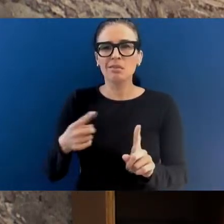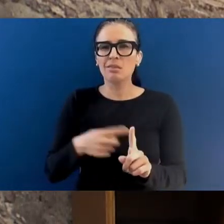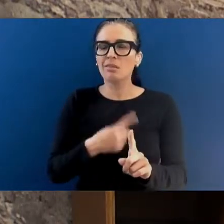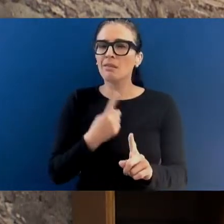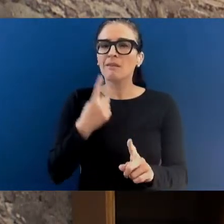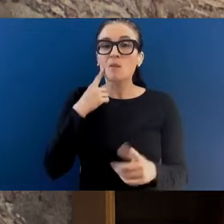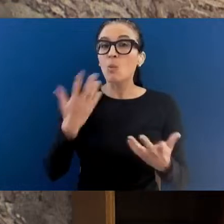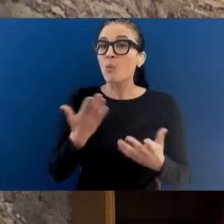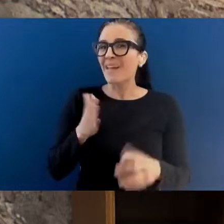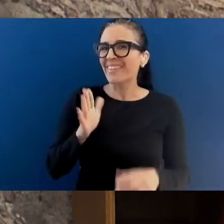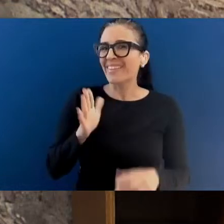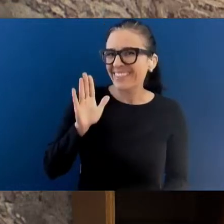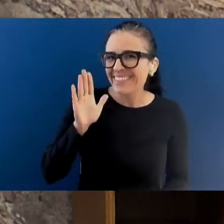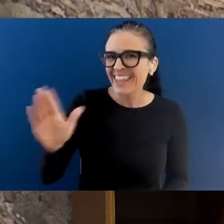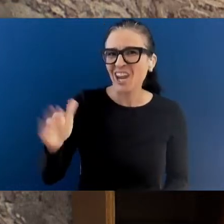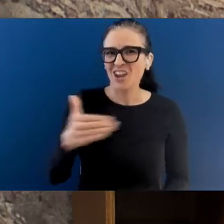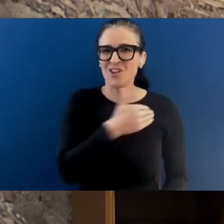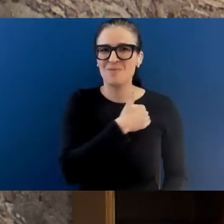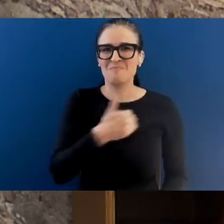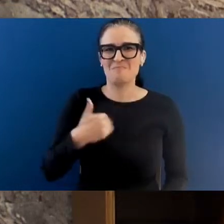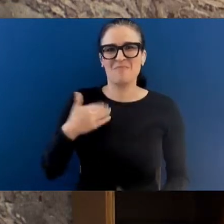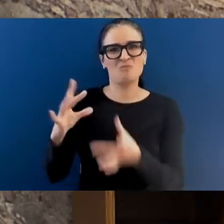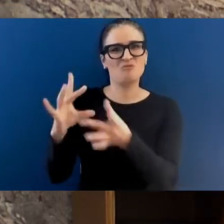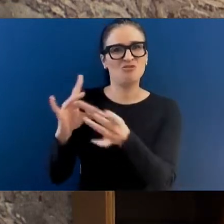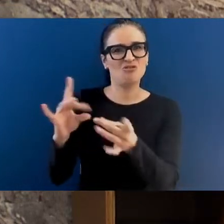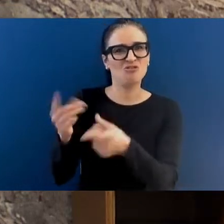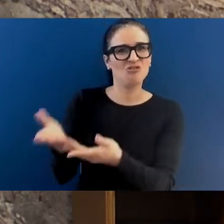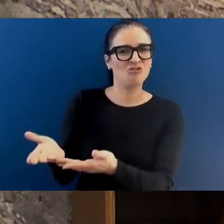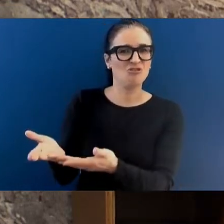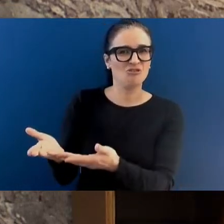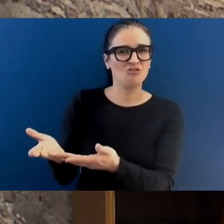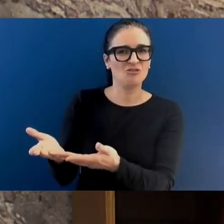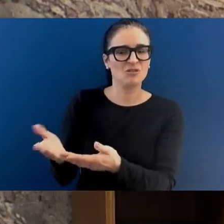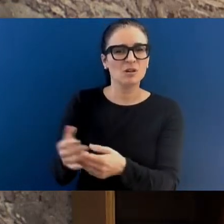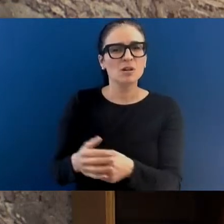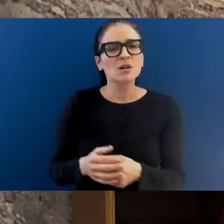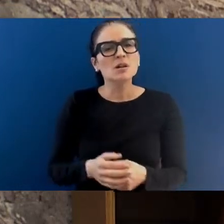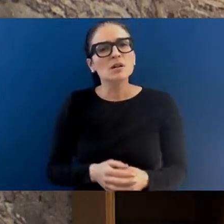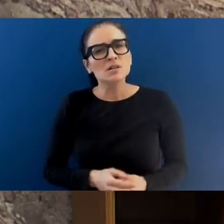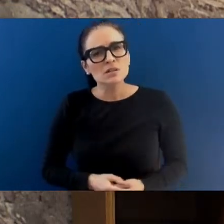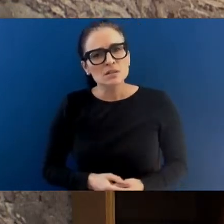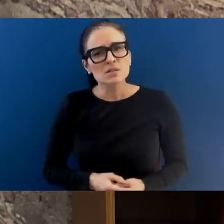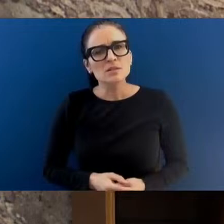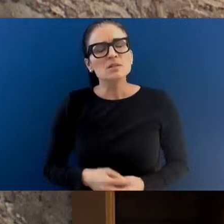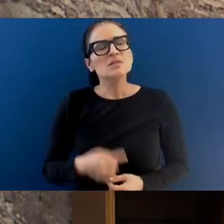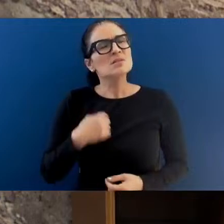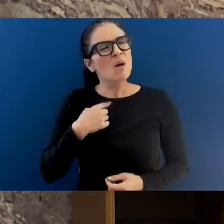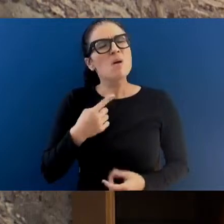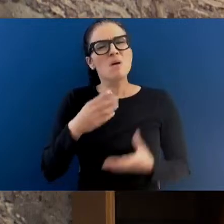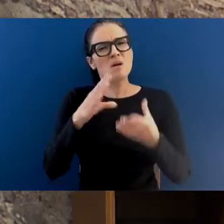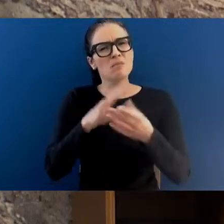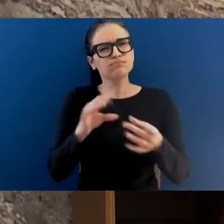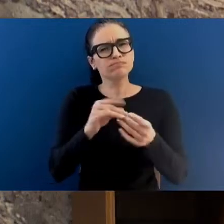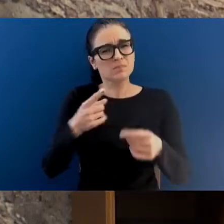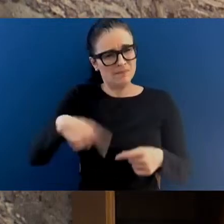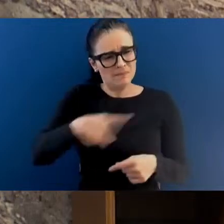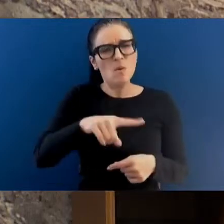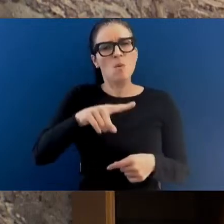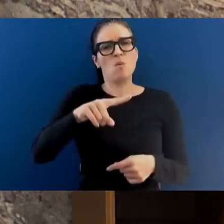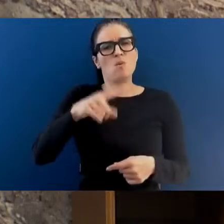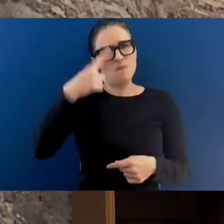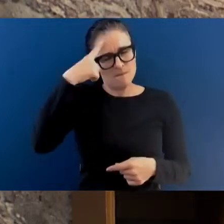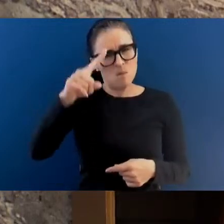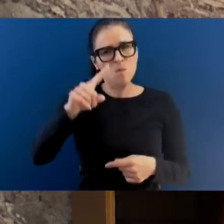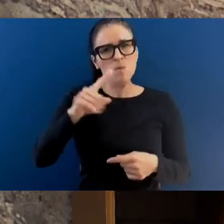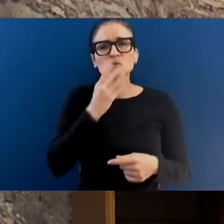So once again, on behalf of the Jewish community, on behalf of Jews who feel like they're under attack and